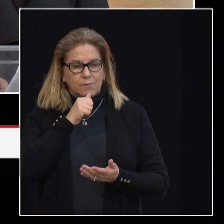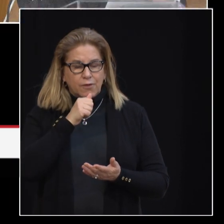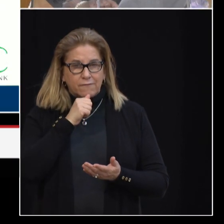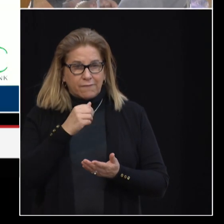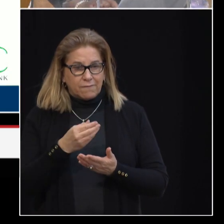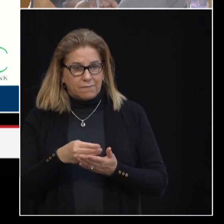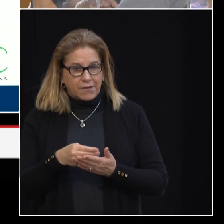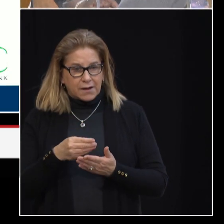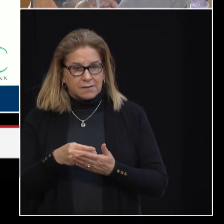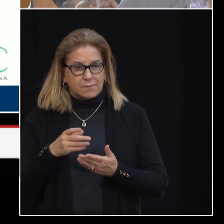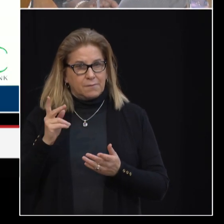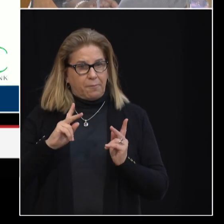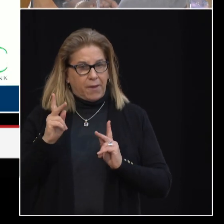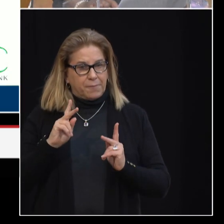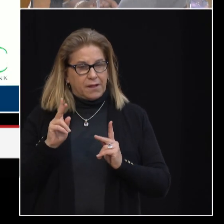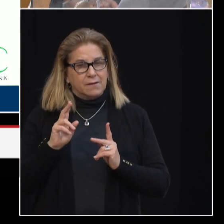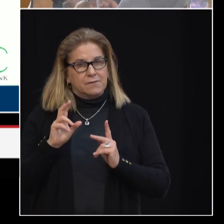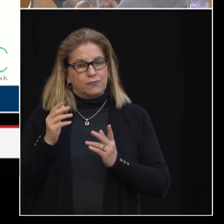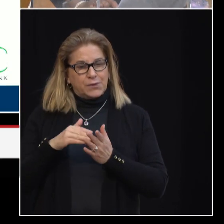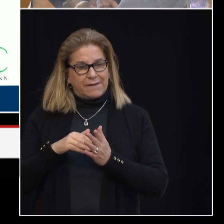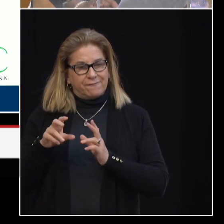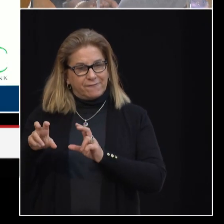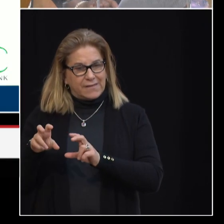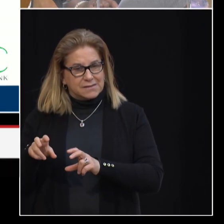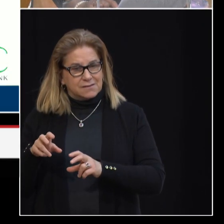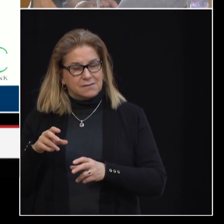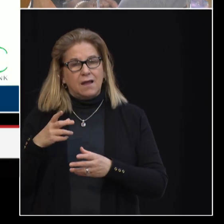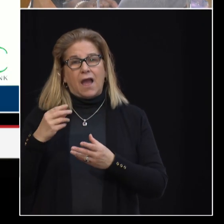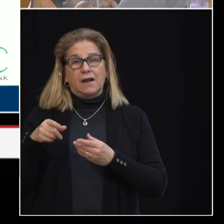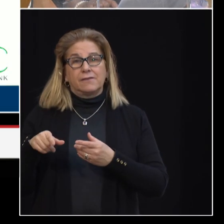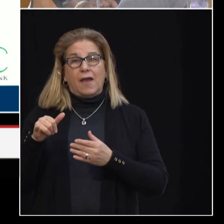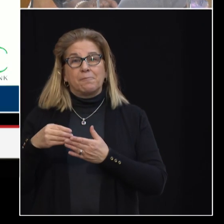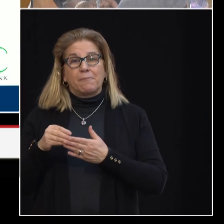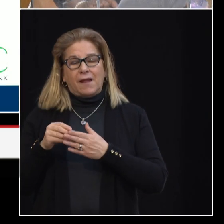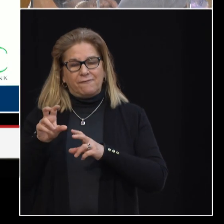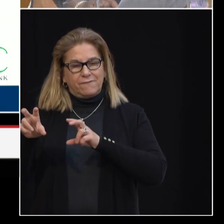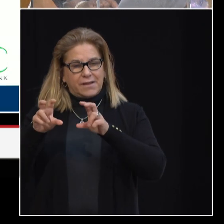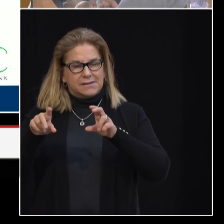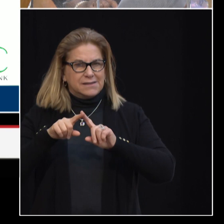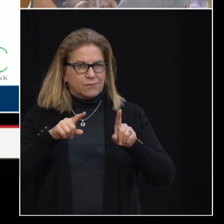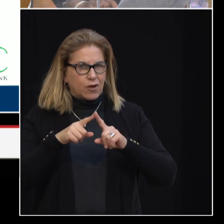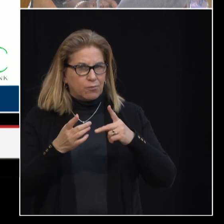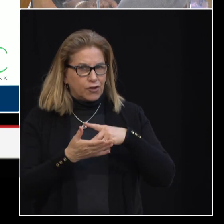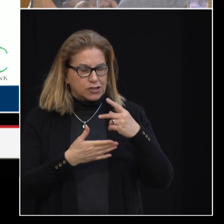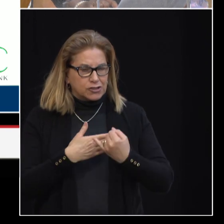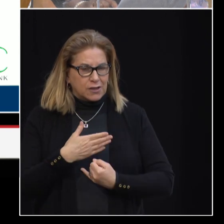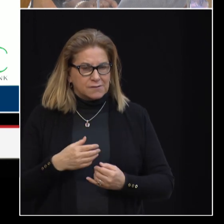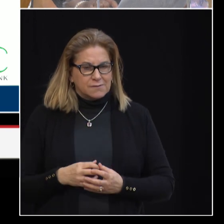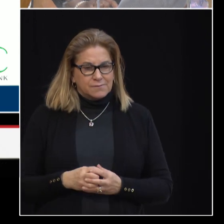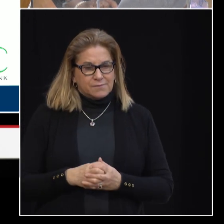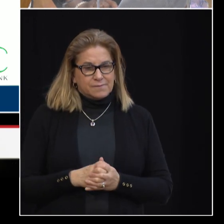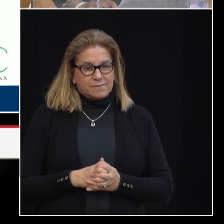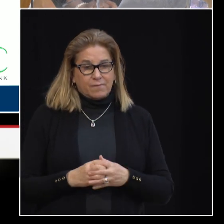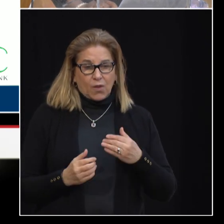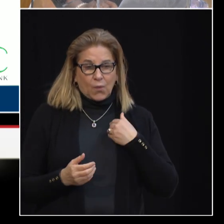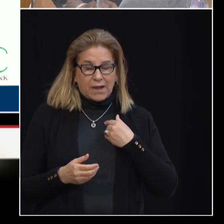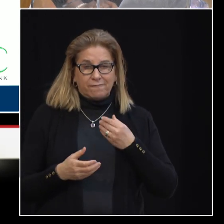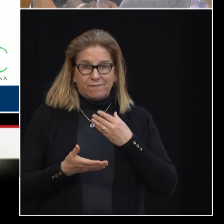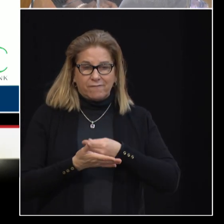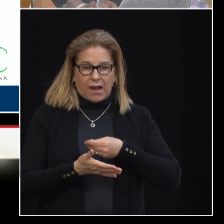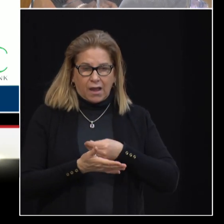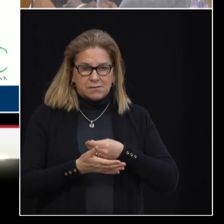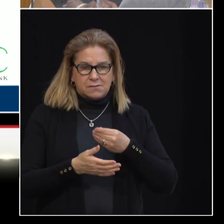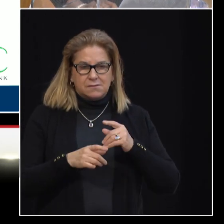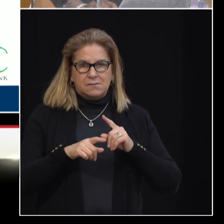district. Green banks, like us, are mission-driven financial institutions that makes